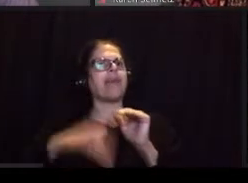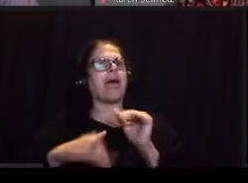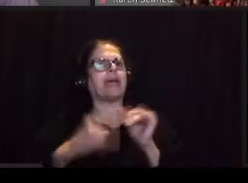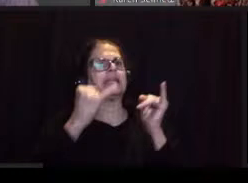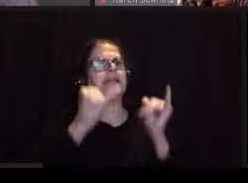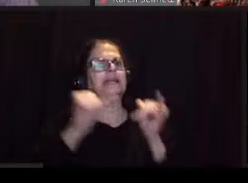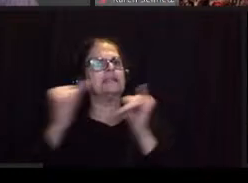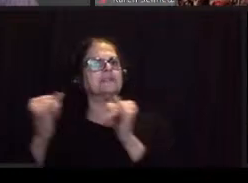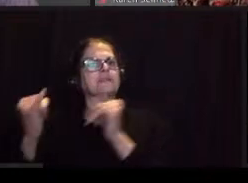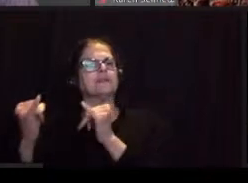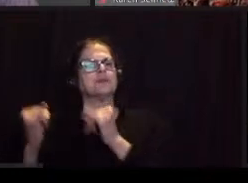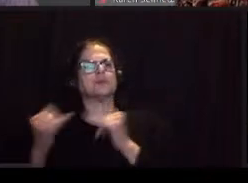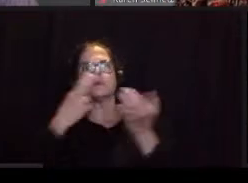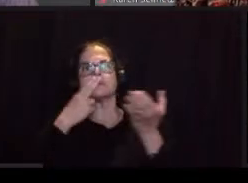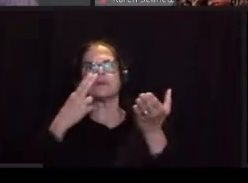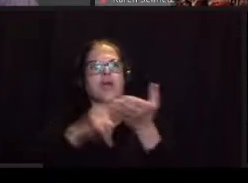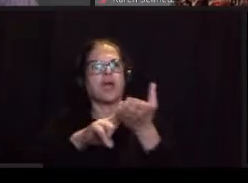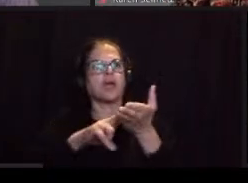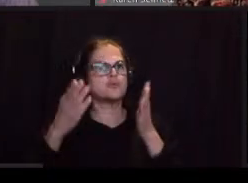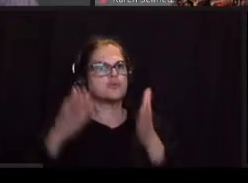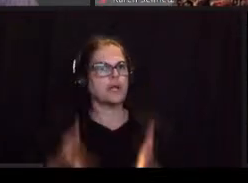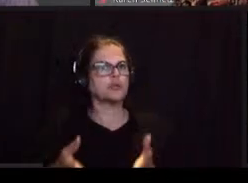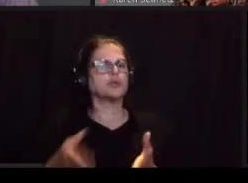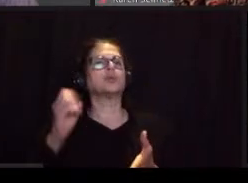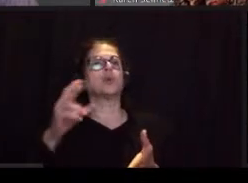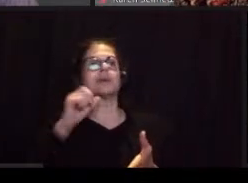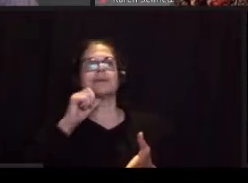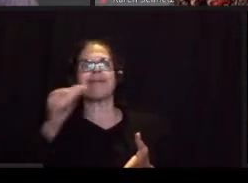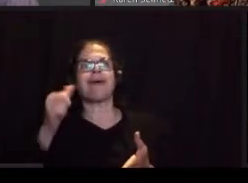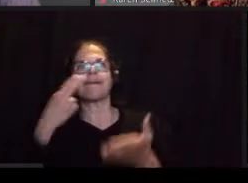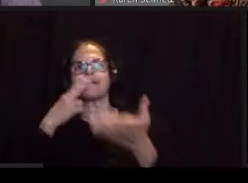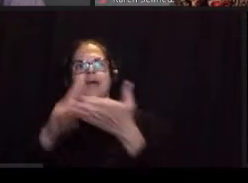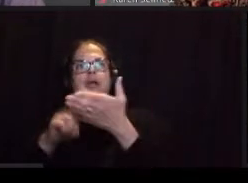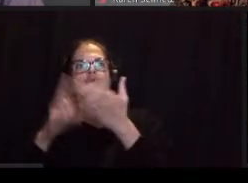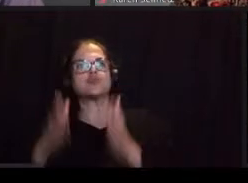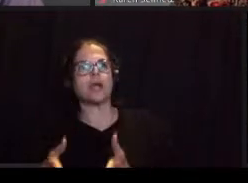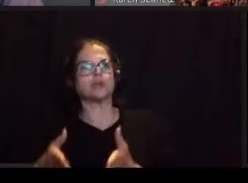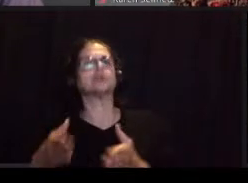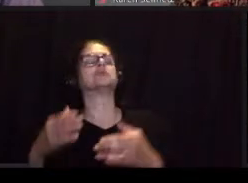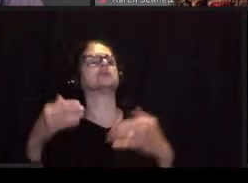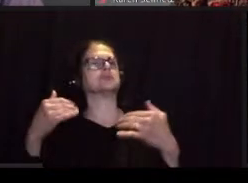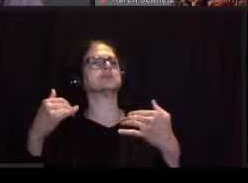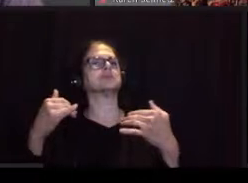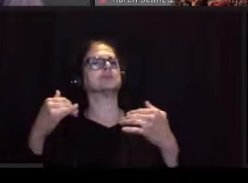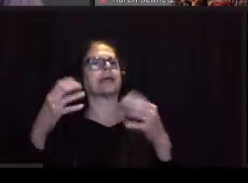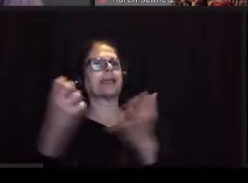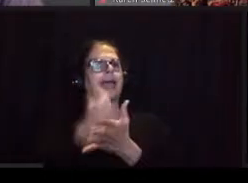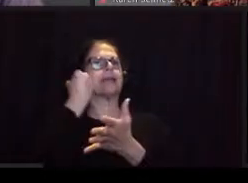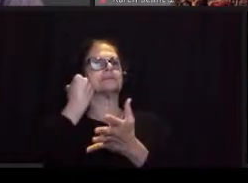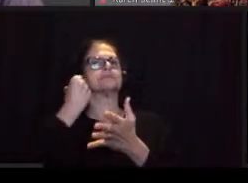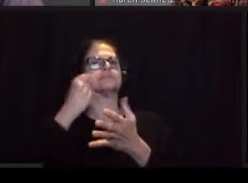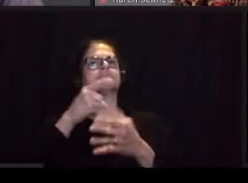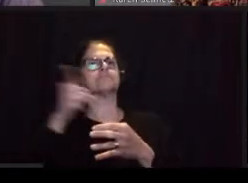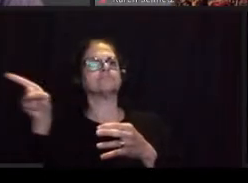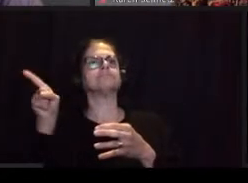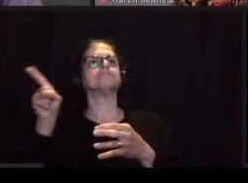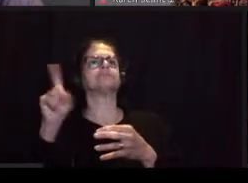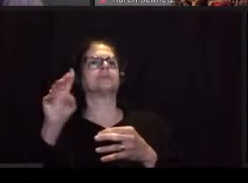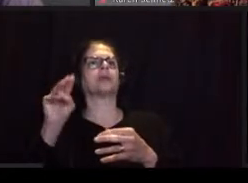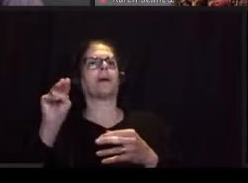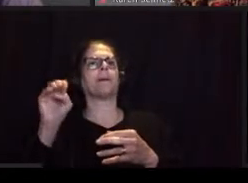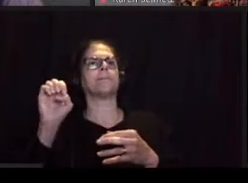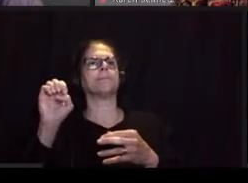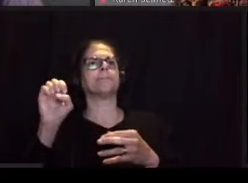or non-contractors could secure. Our insurance broker, Mesereau and DBE Paradigm, again marketed the renewal of this policy